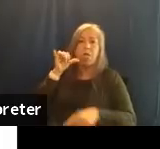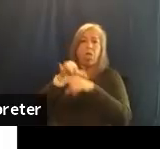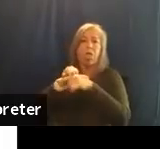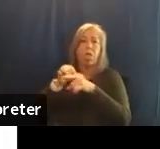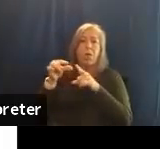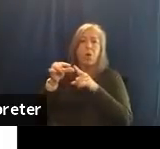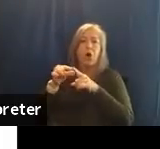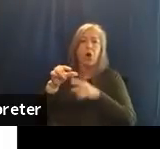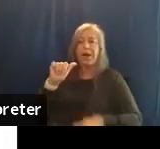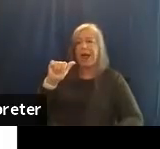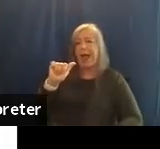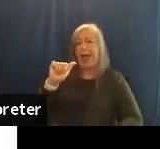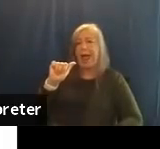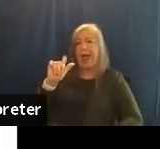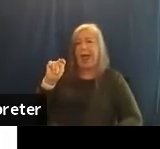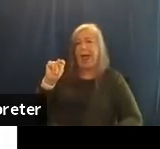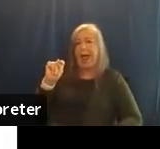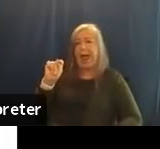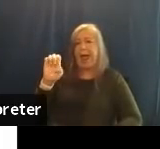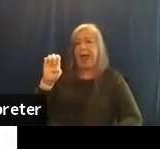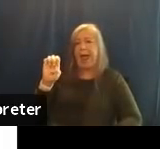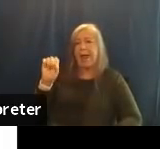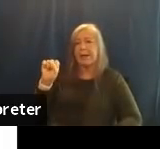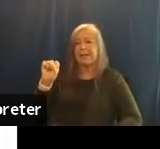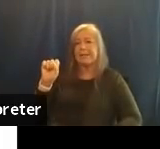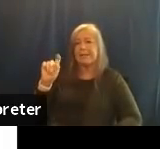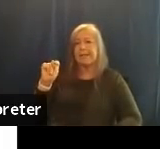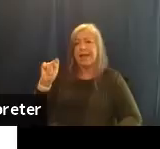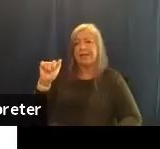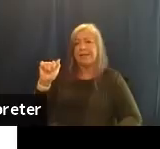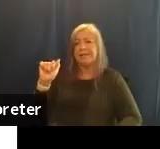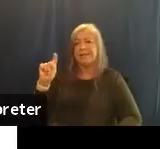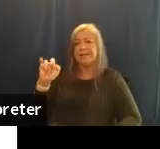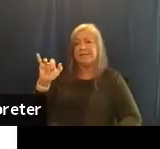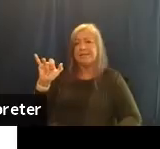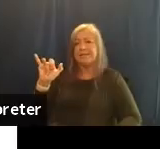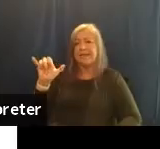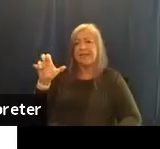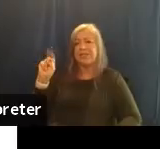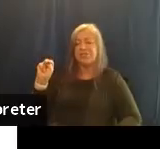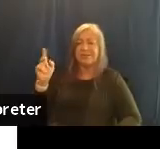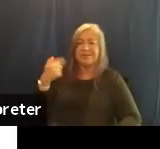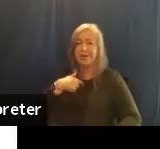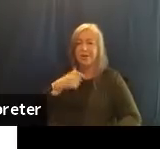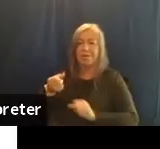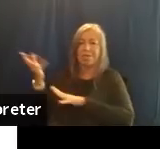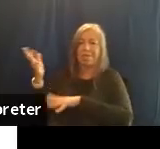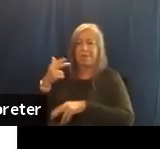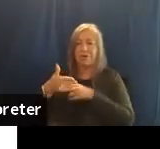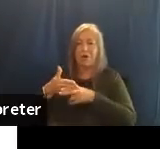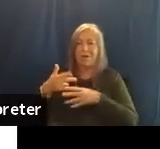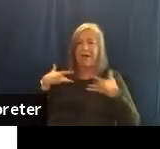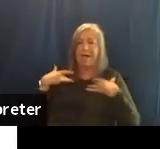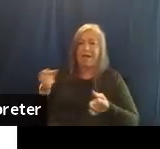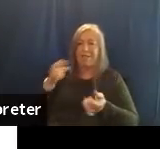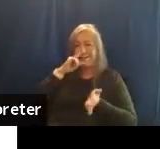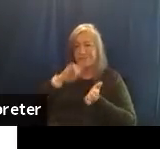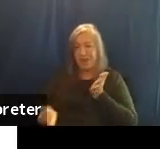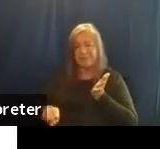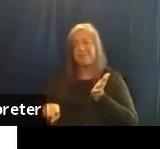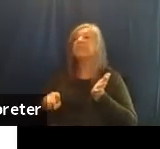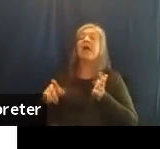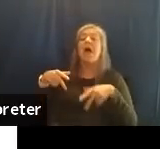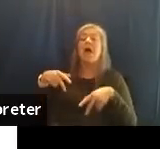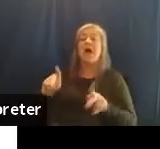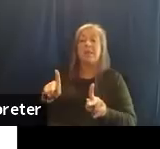reduce the amount of pressure at the door in the buildings, getting students in a little bit more quickly and efficiently, and still making